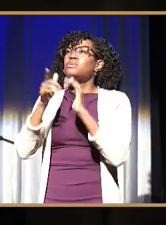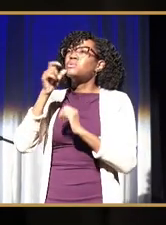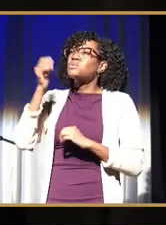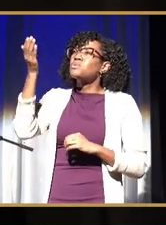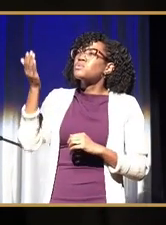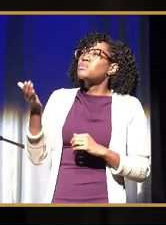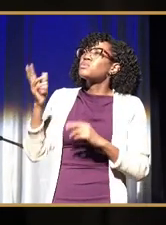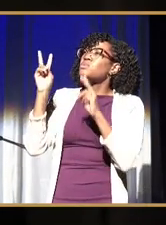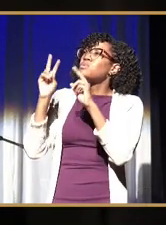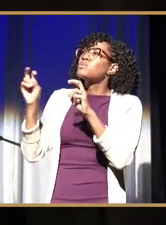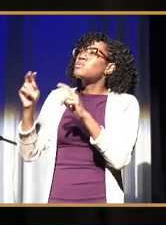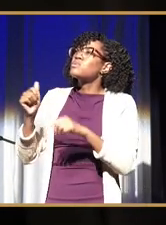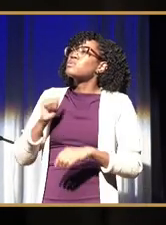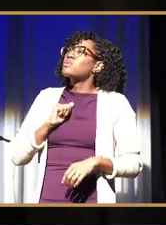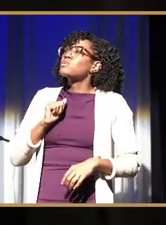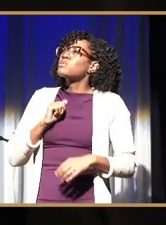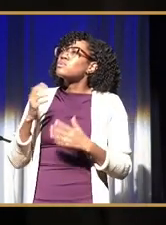themselves.